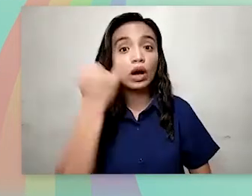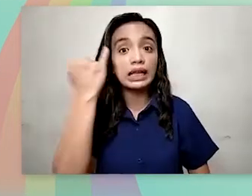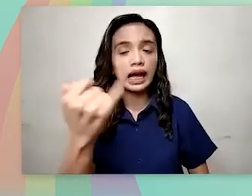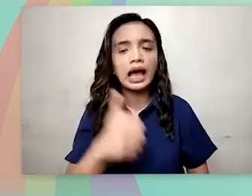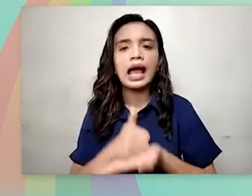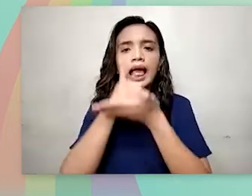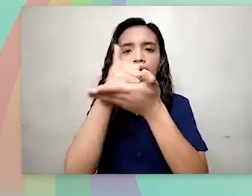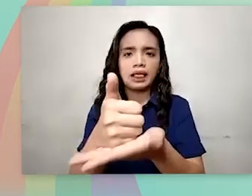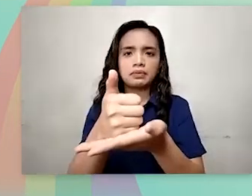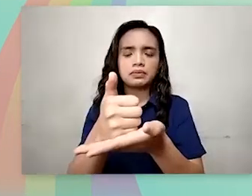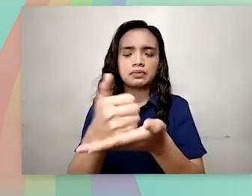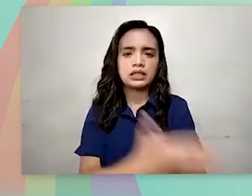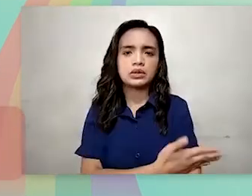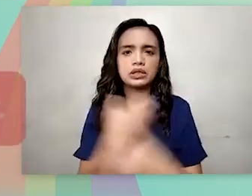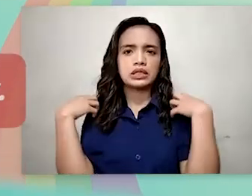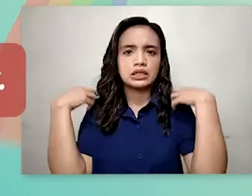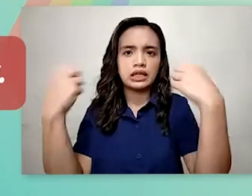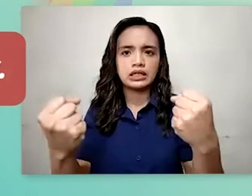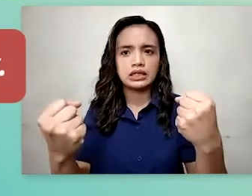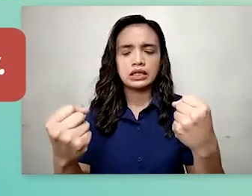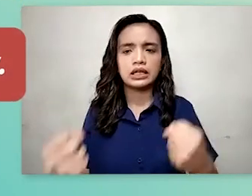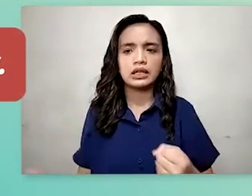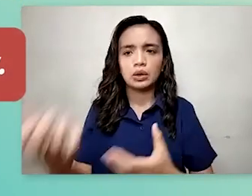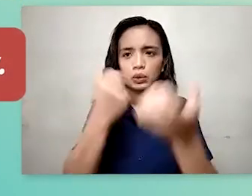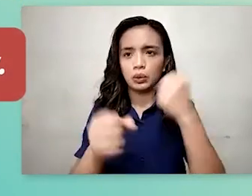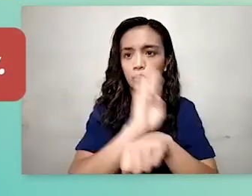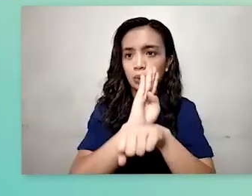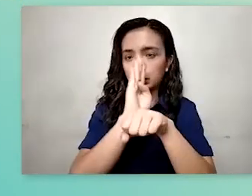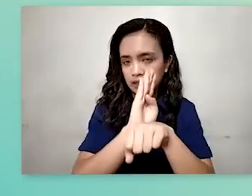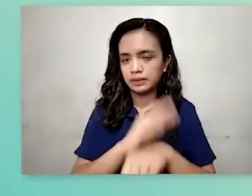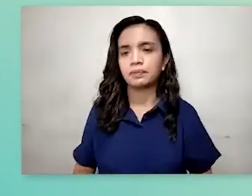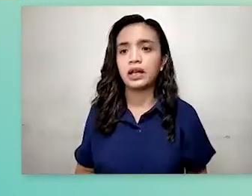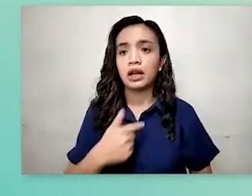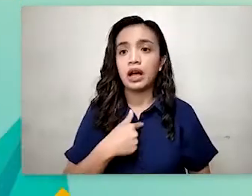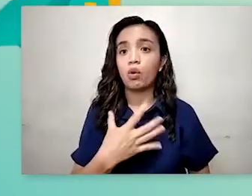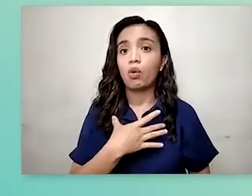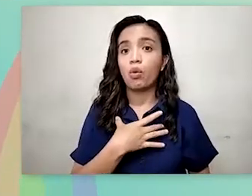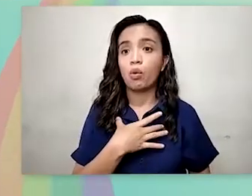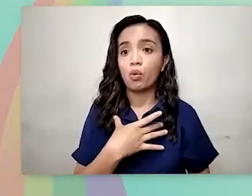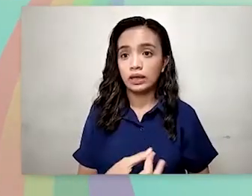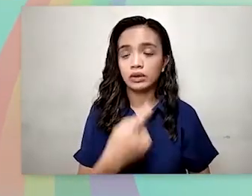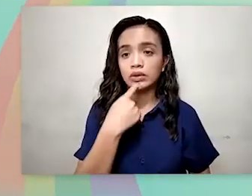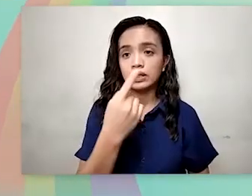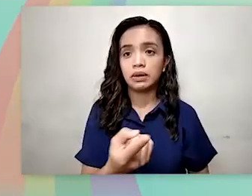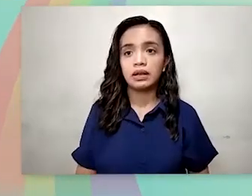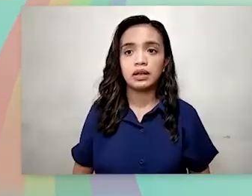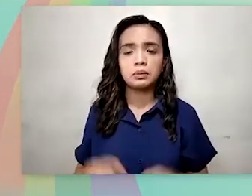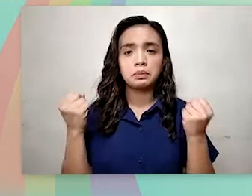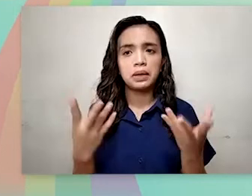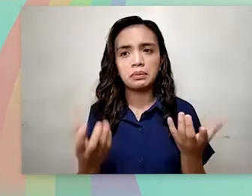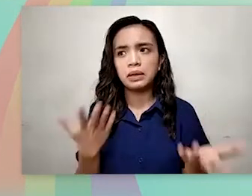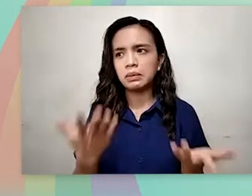the resilience of MSMEs, not just in Metro Manila, but throughout the country. I also want to mention that we have a number of startups, believe